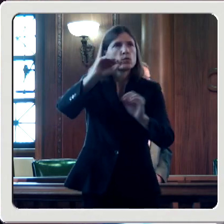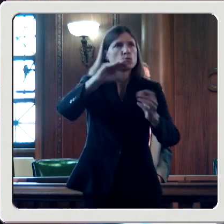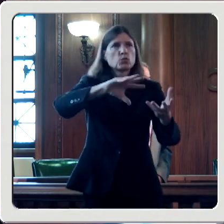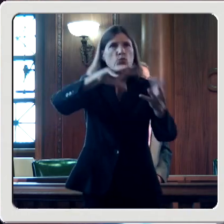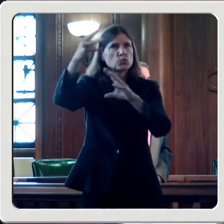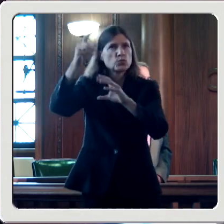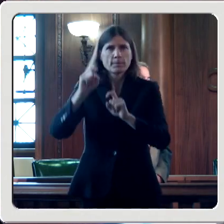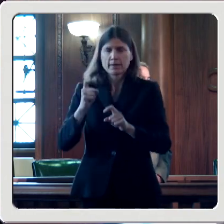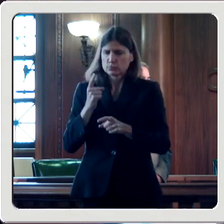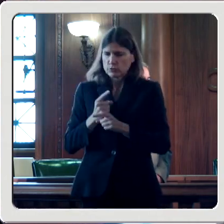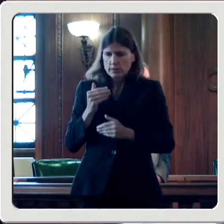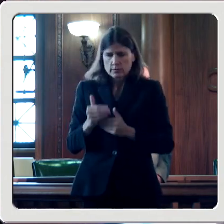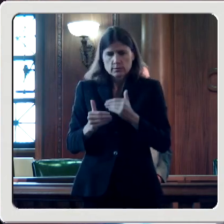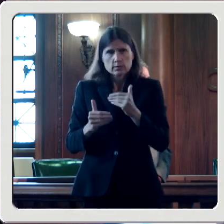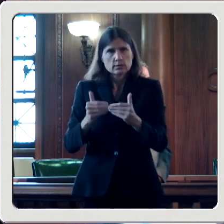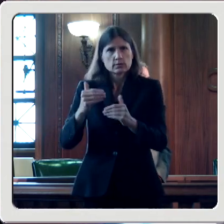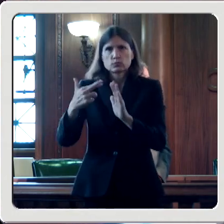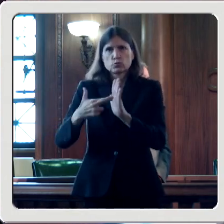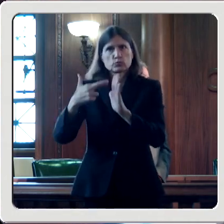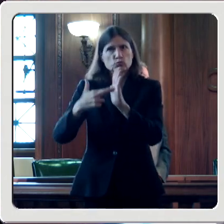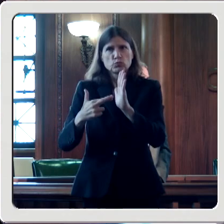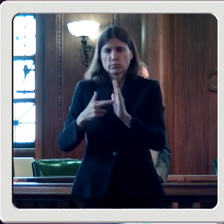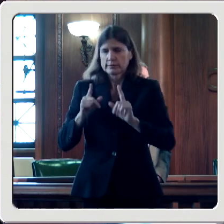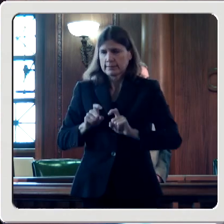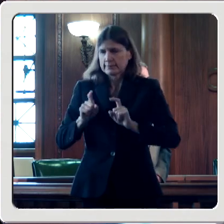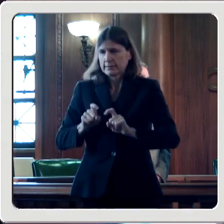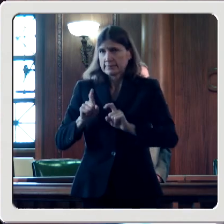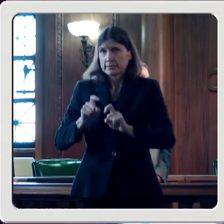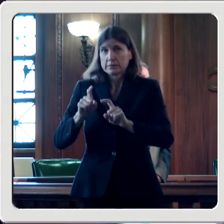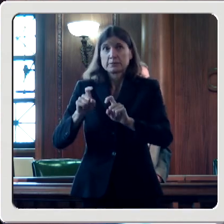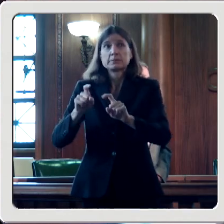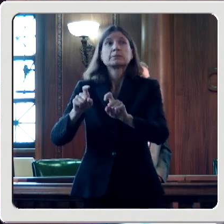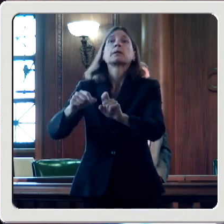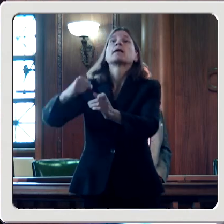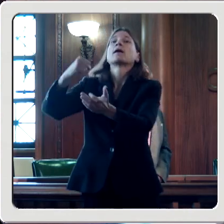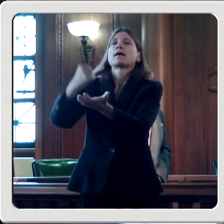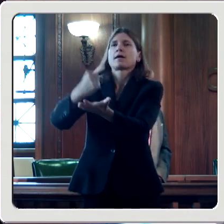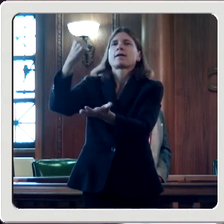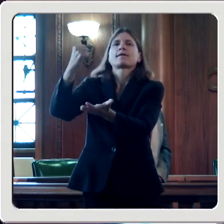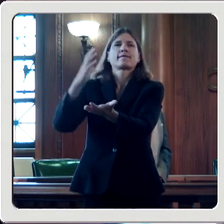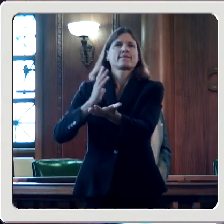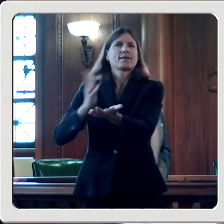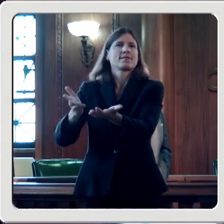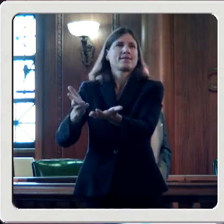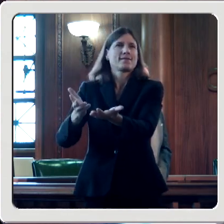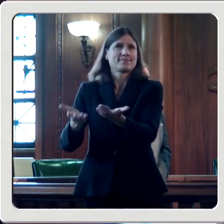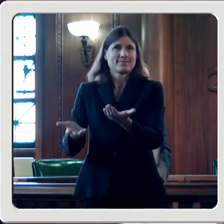focus on adhering to those recommendations, expanding testing and tracing,